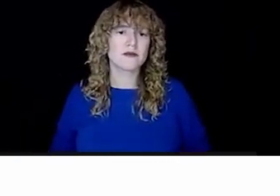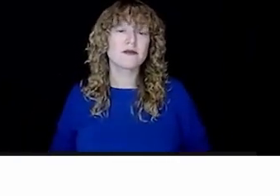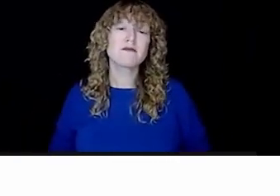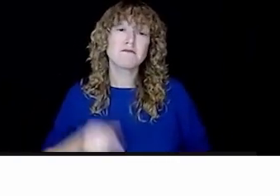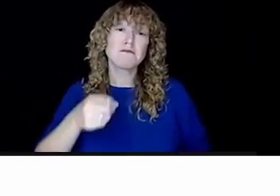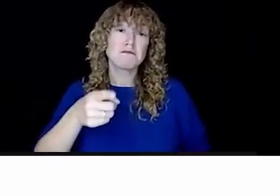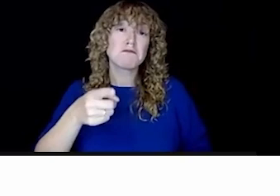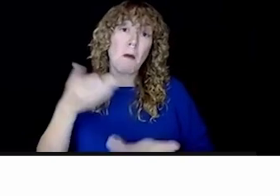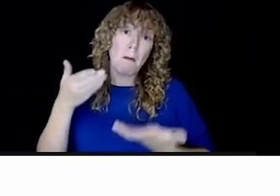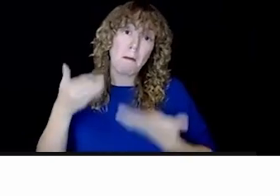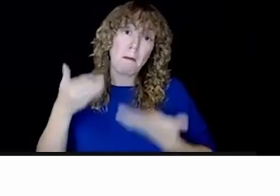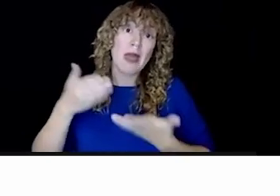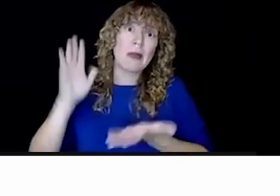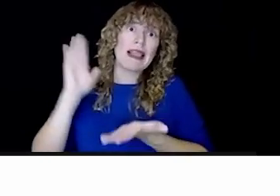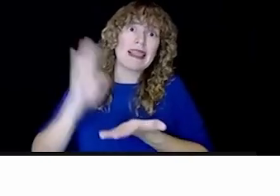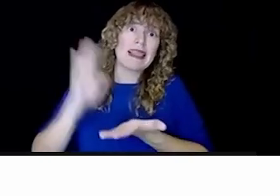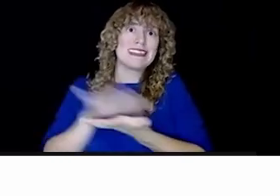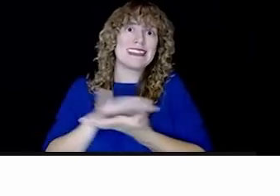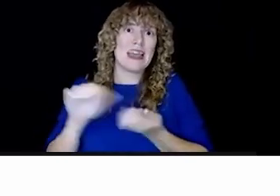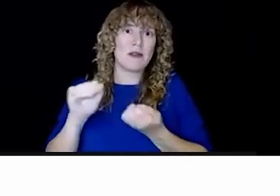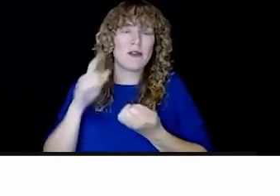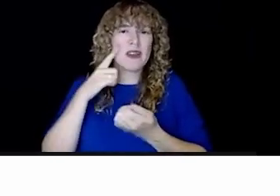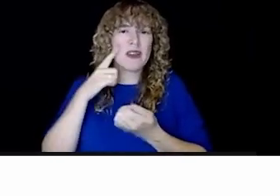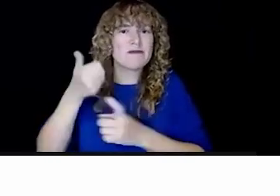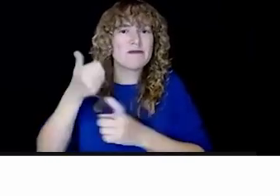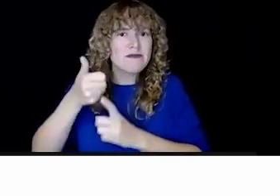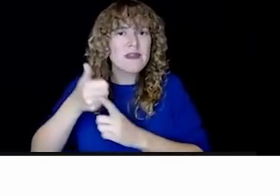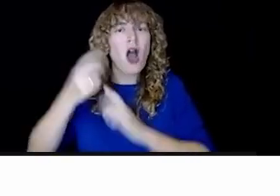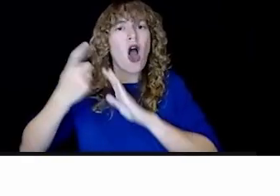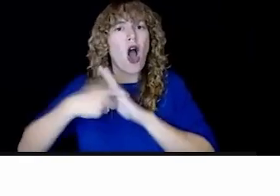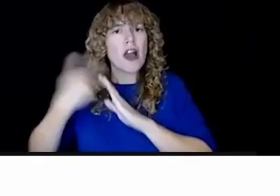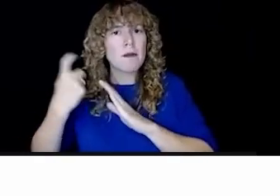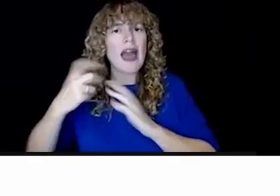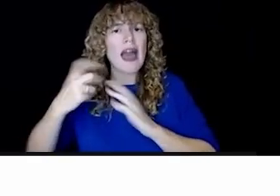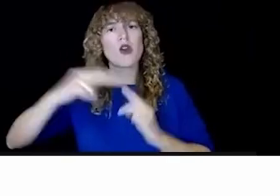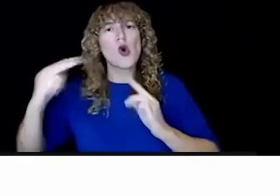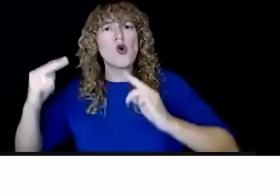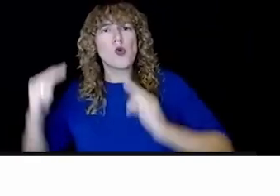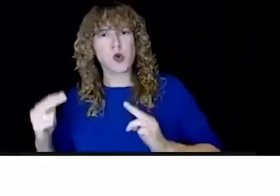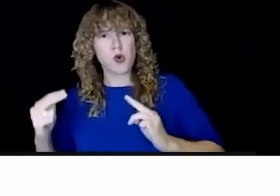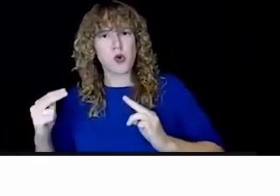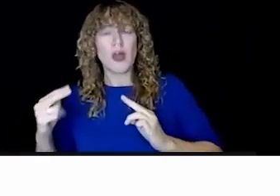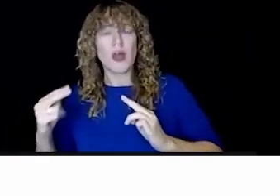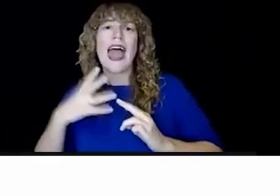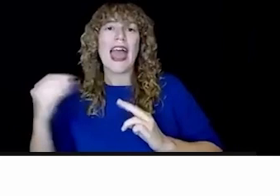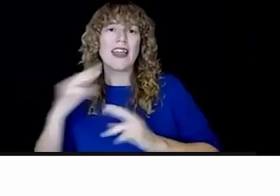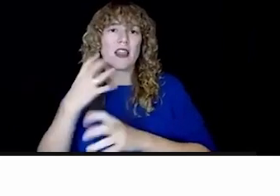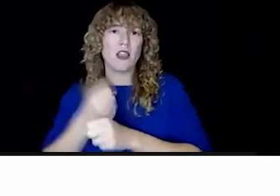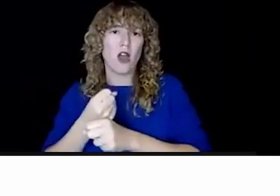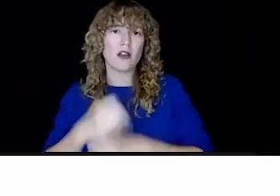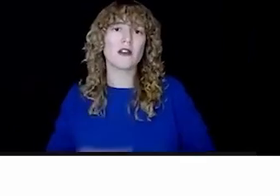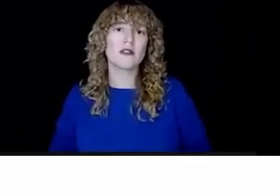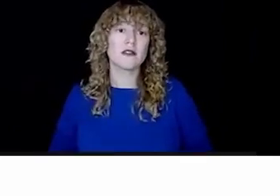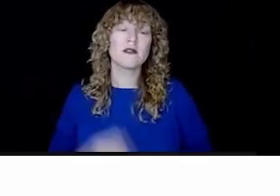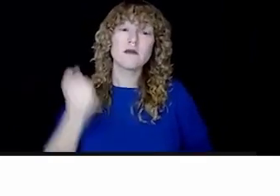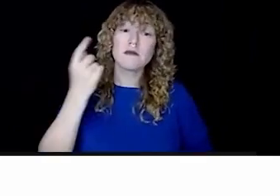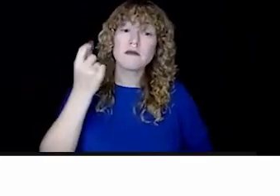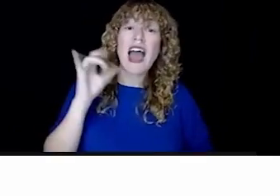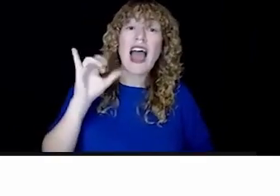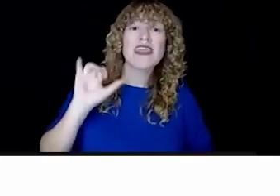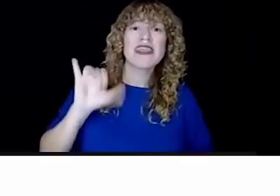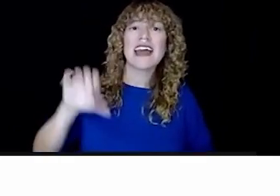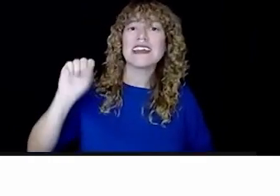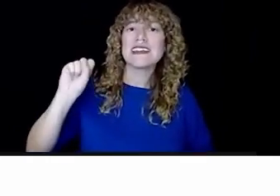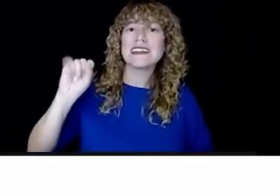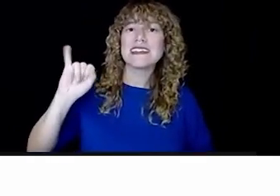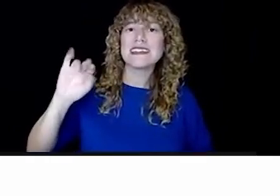damage as they self-tighten and lock. So this is a real-life example where the KITE Simulator Lab could be used to create test cases